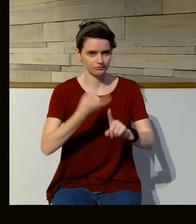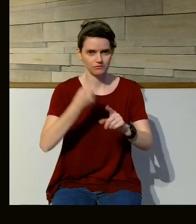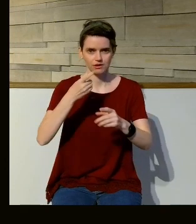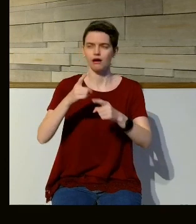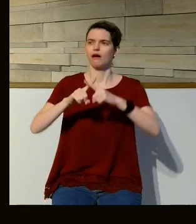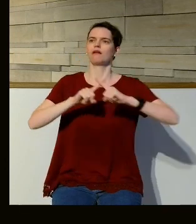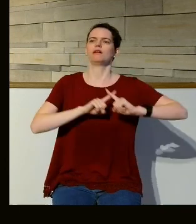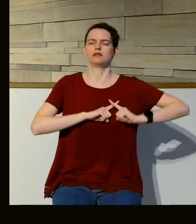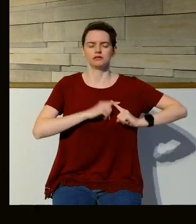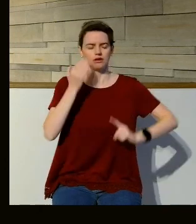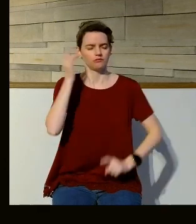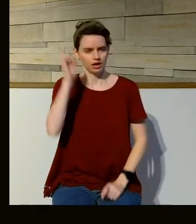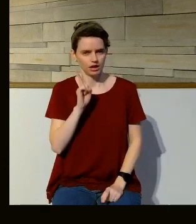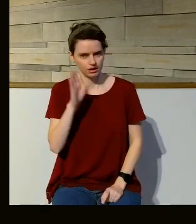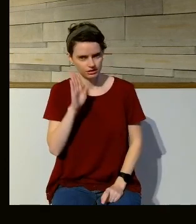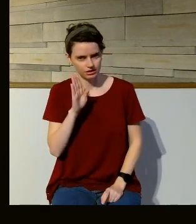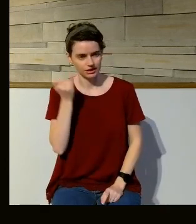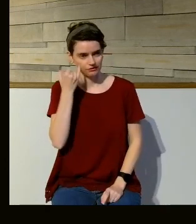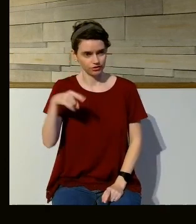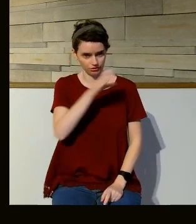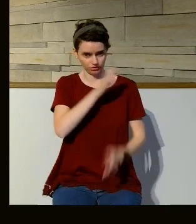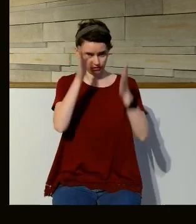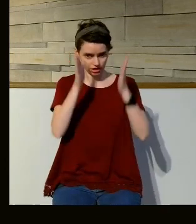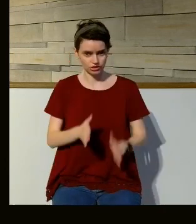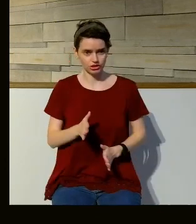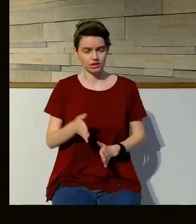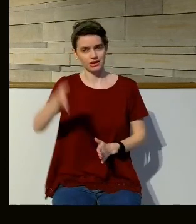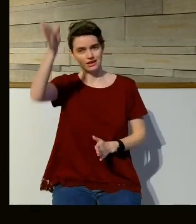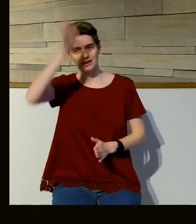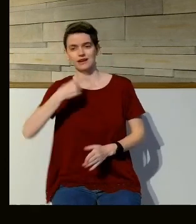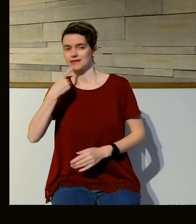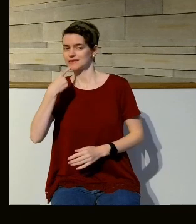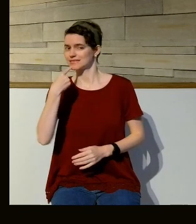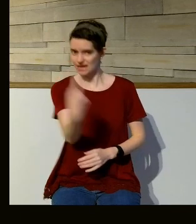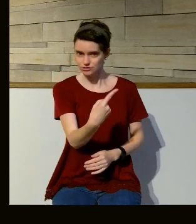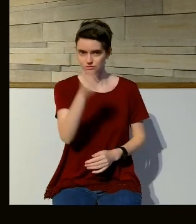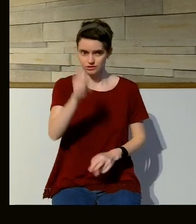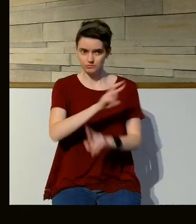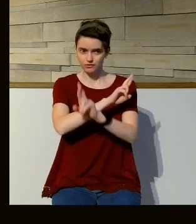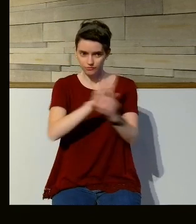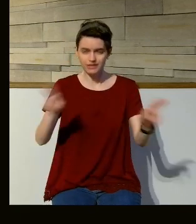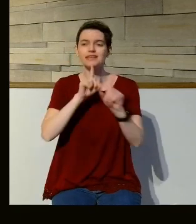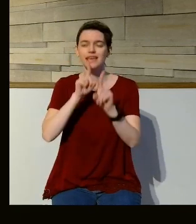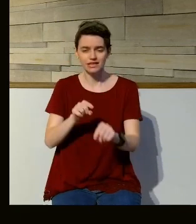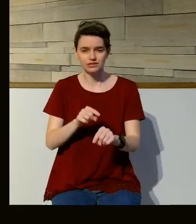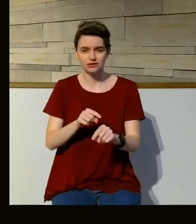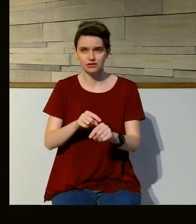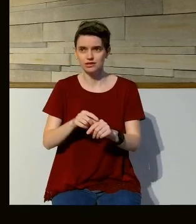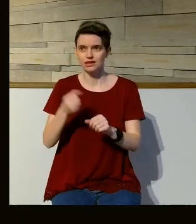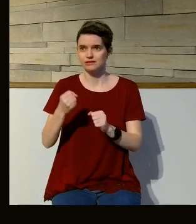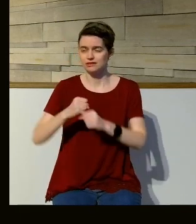to a salvific knowledge of God. And if you're a Christian today, you are commanded by God to be ready to give an answer and to destroy the stronghold